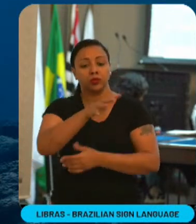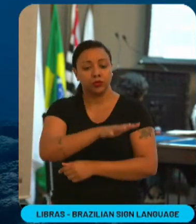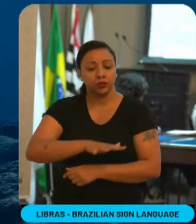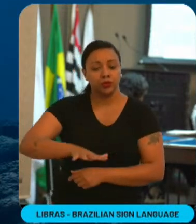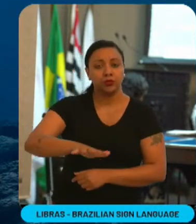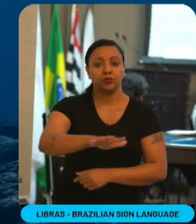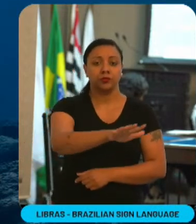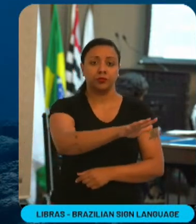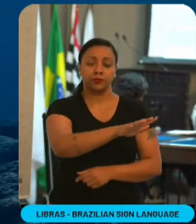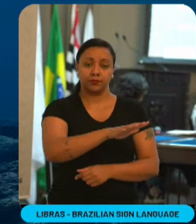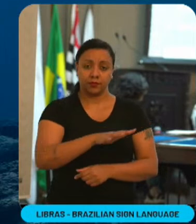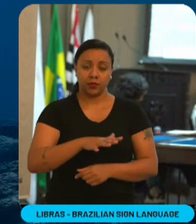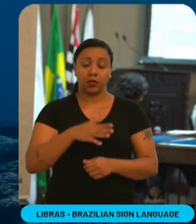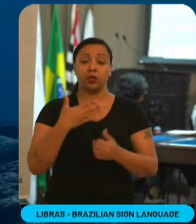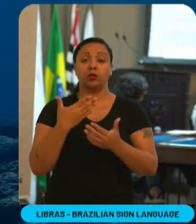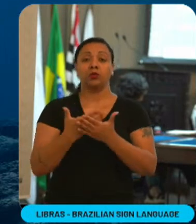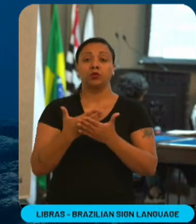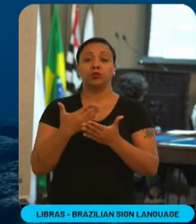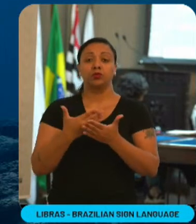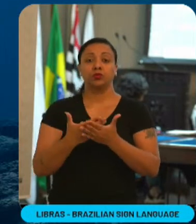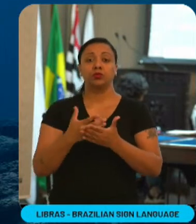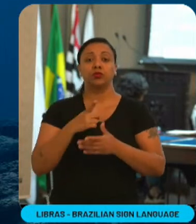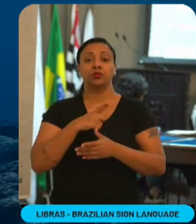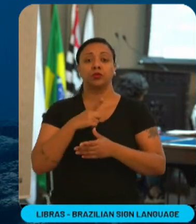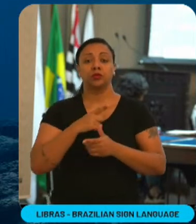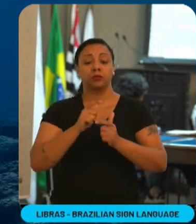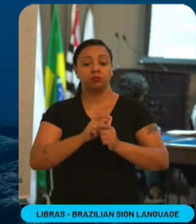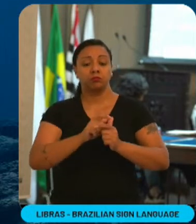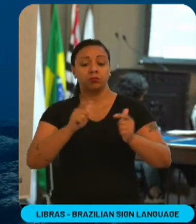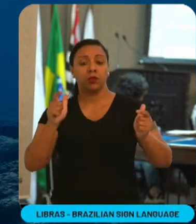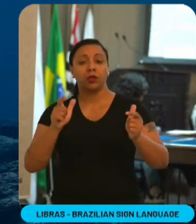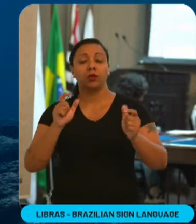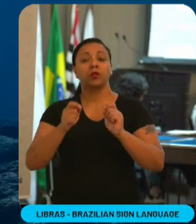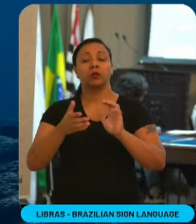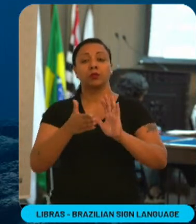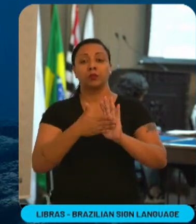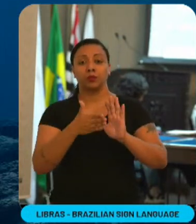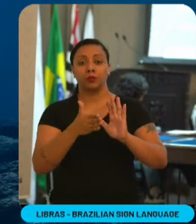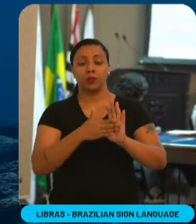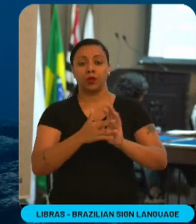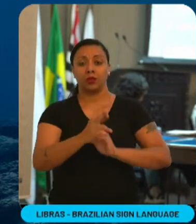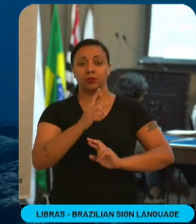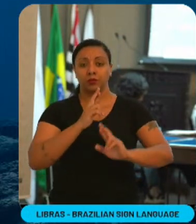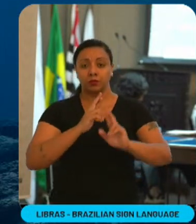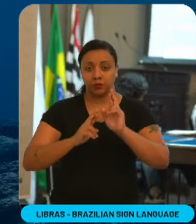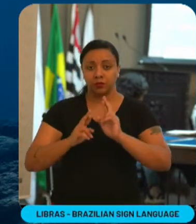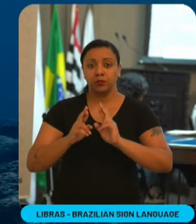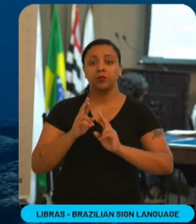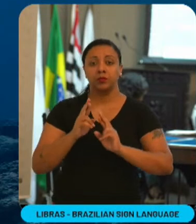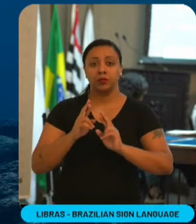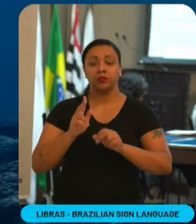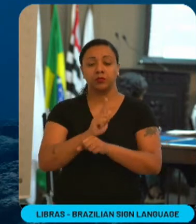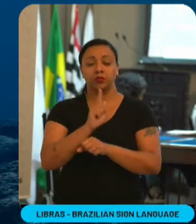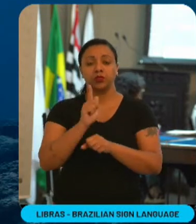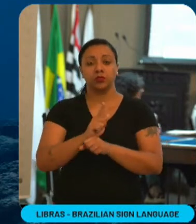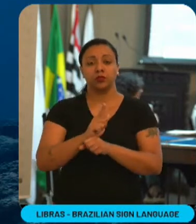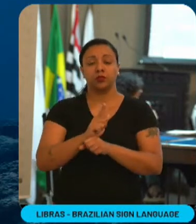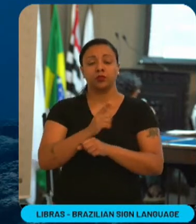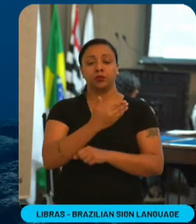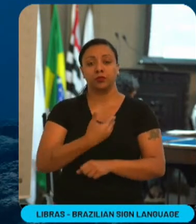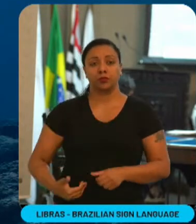It has to be regional. It has to consider a bigger cutoff so we